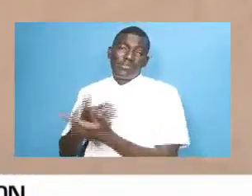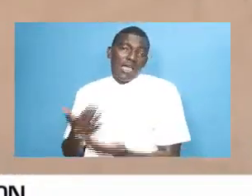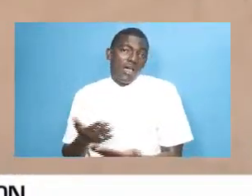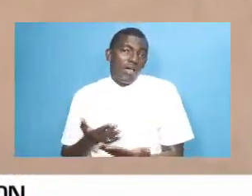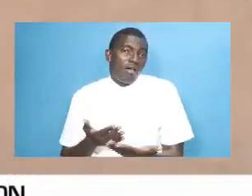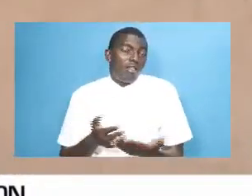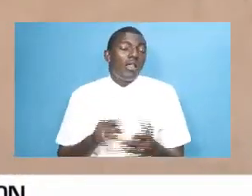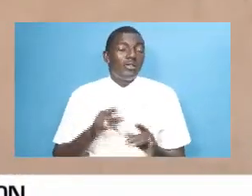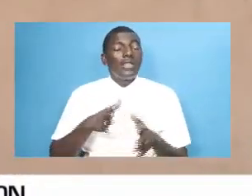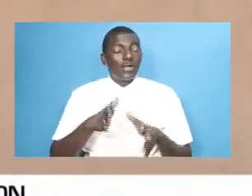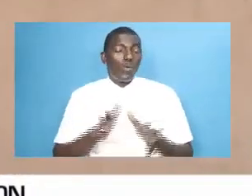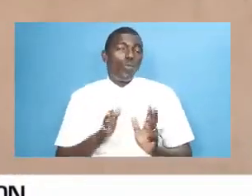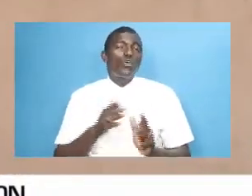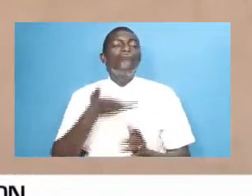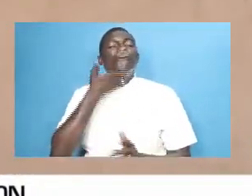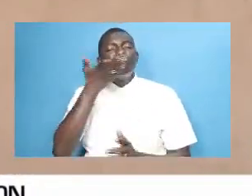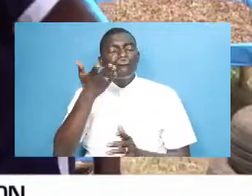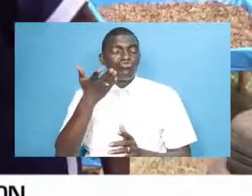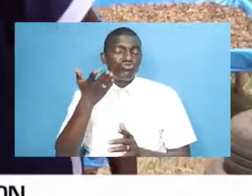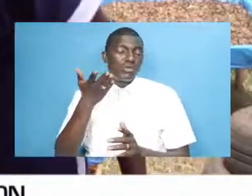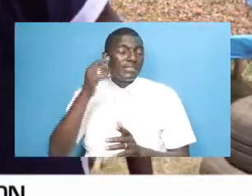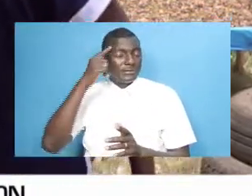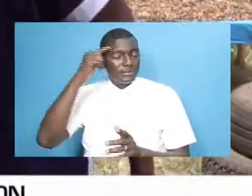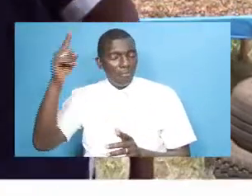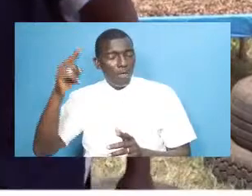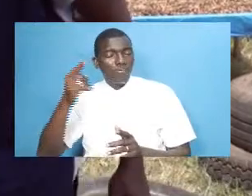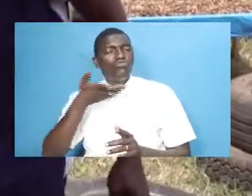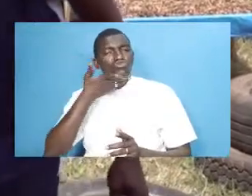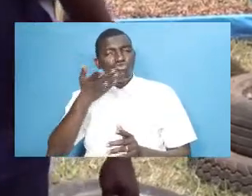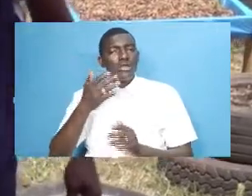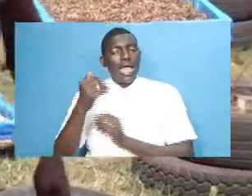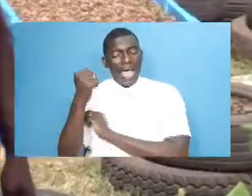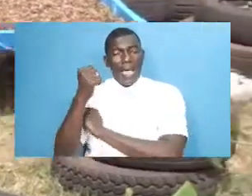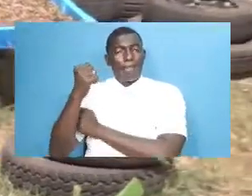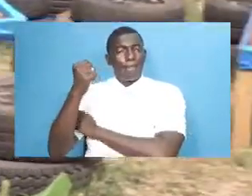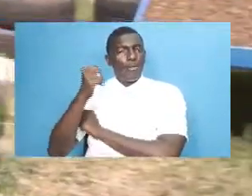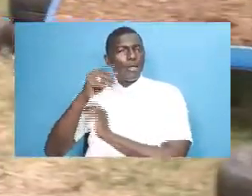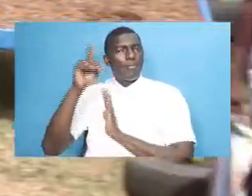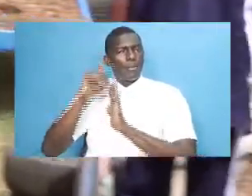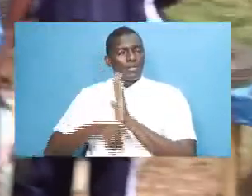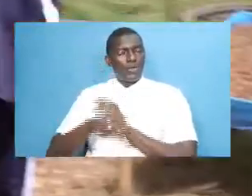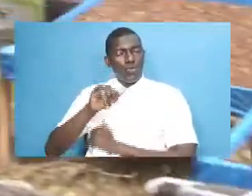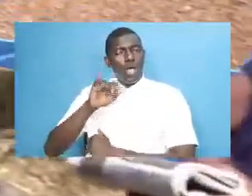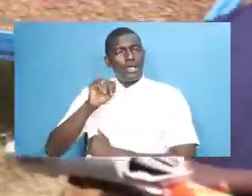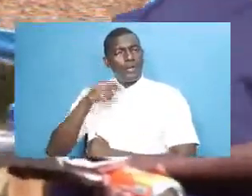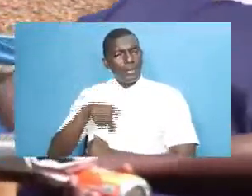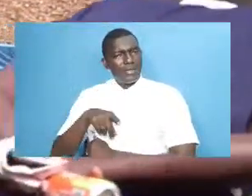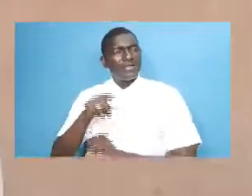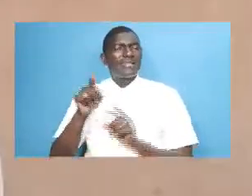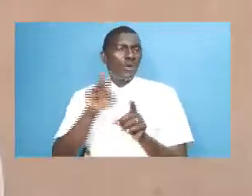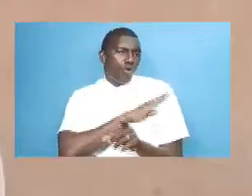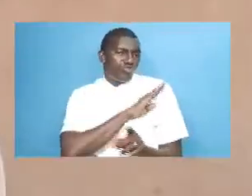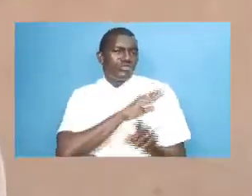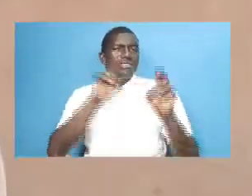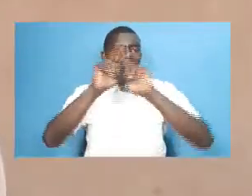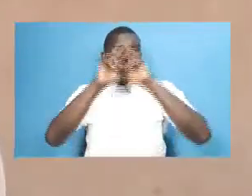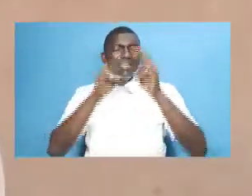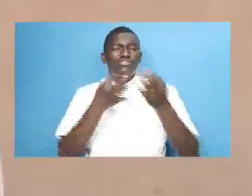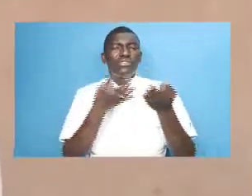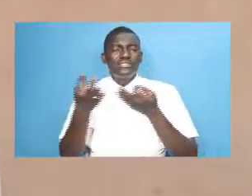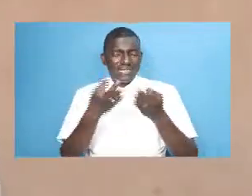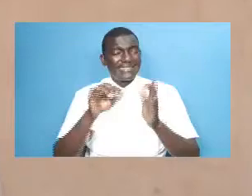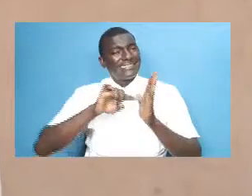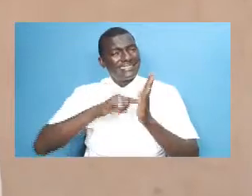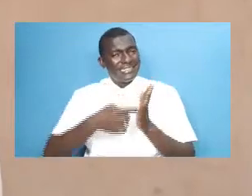This is the spirit of the Youth Empowerment Project. It's also the spirit of the International Trade Center and the spirit